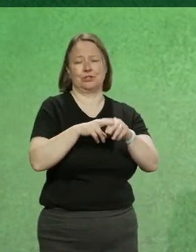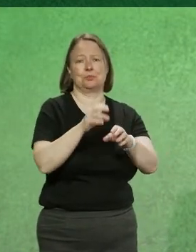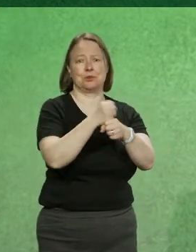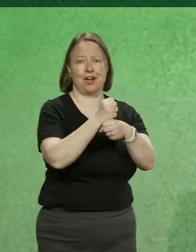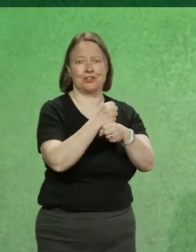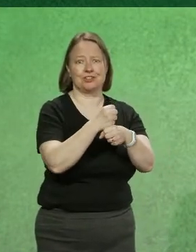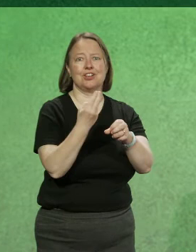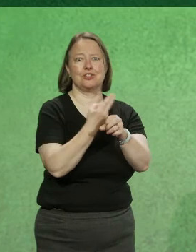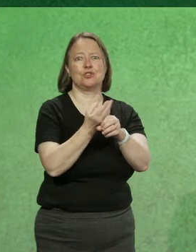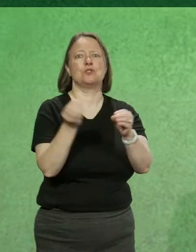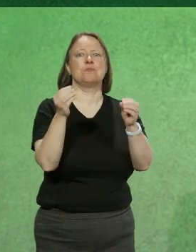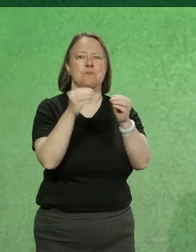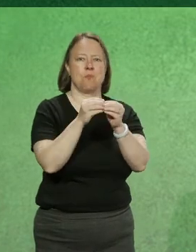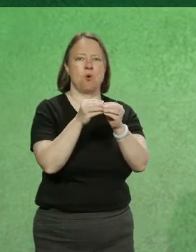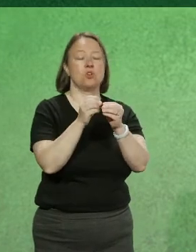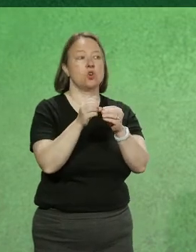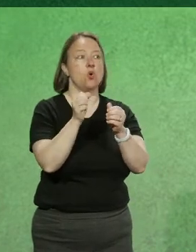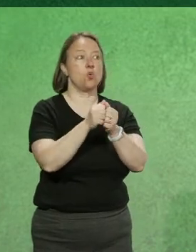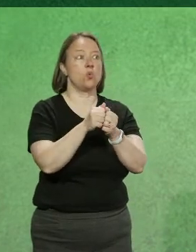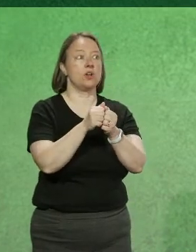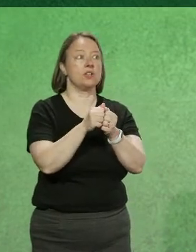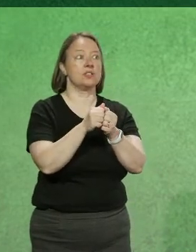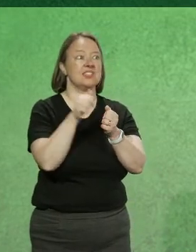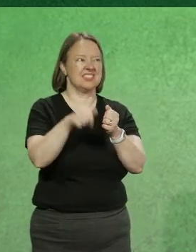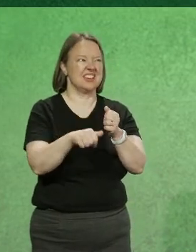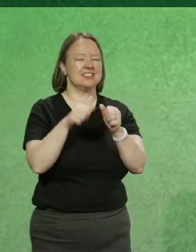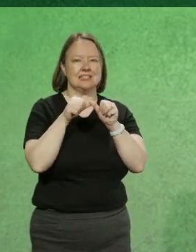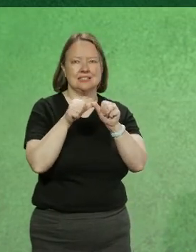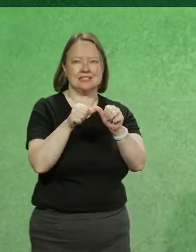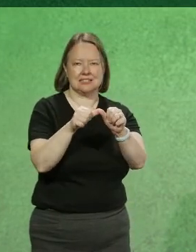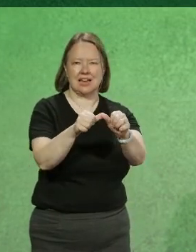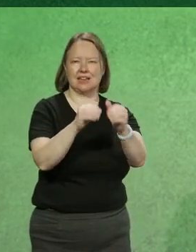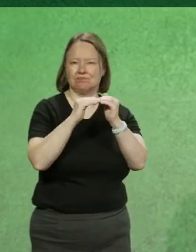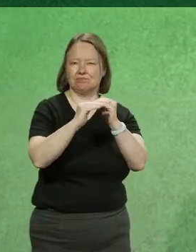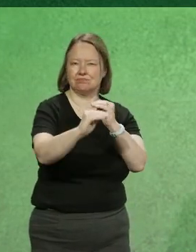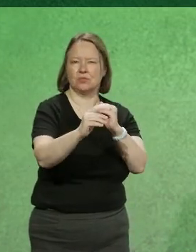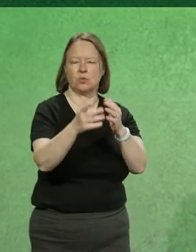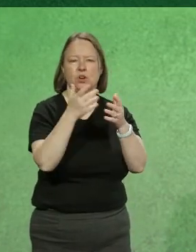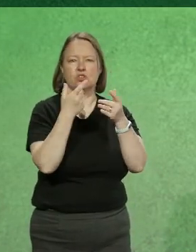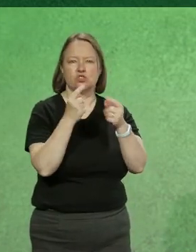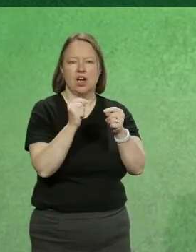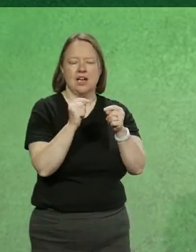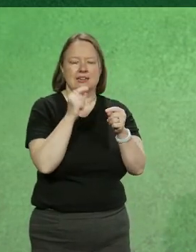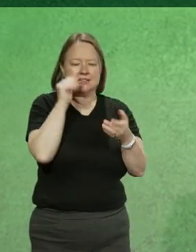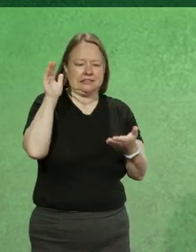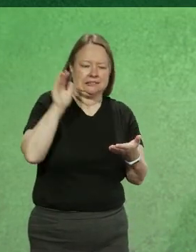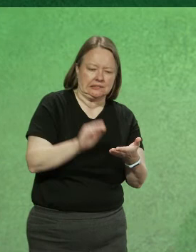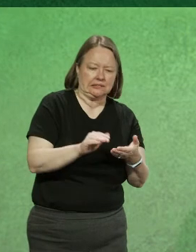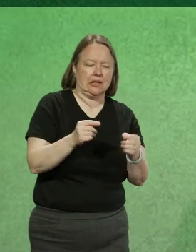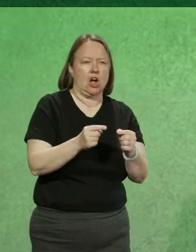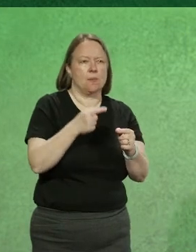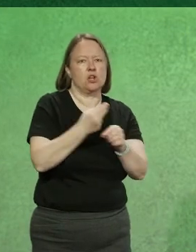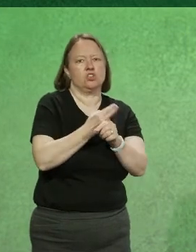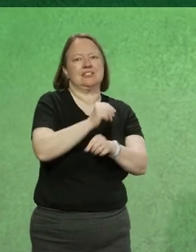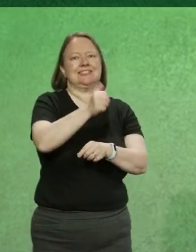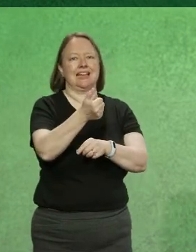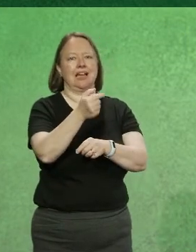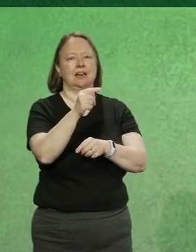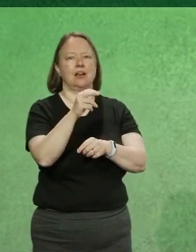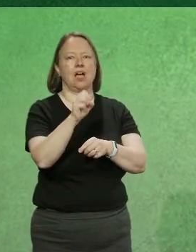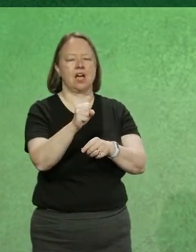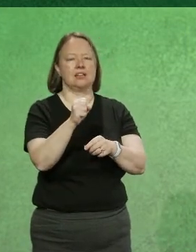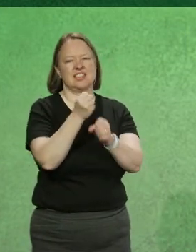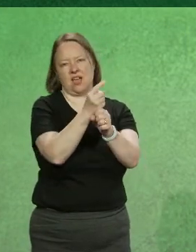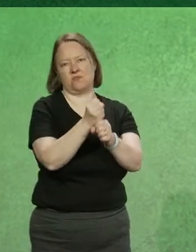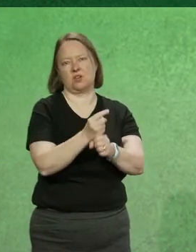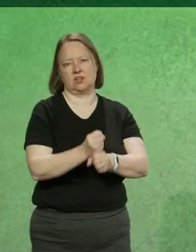and use more. So with this, as it stands now, we are trying to mitigate the harm by using 10 tons of wood waste per